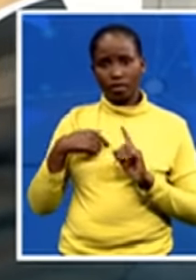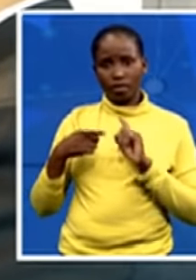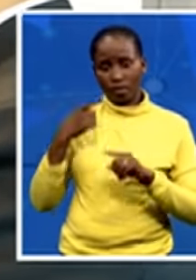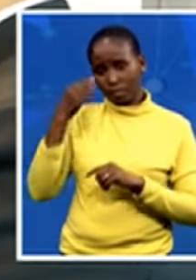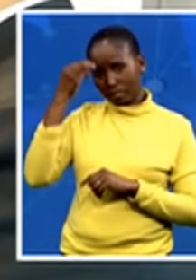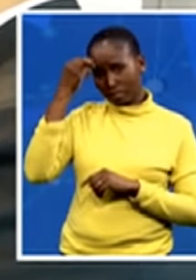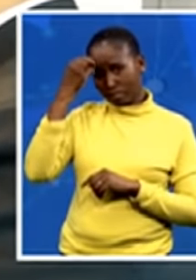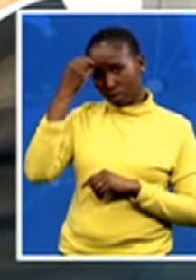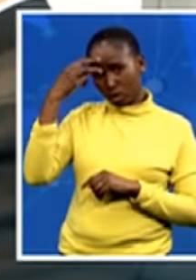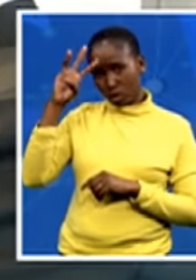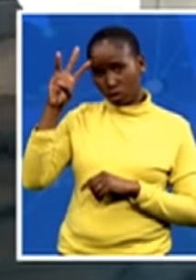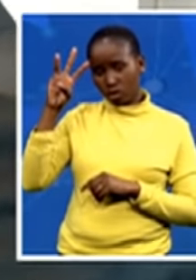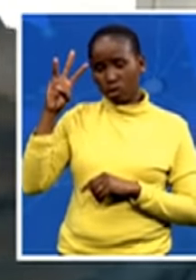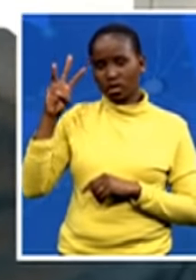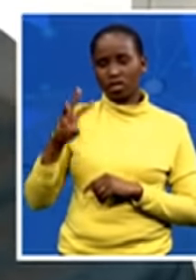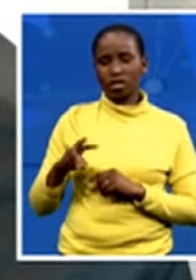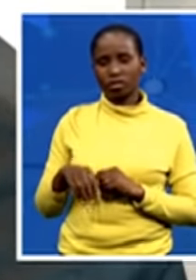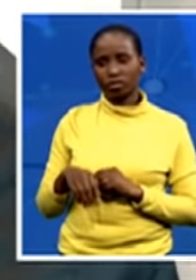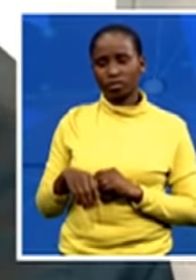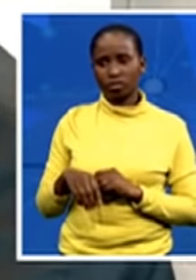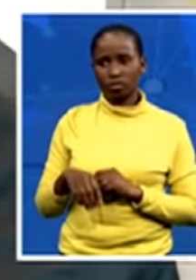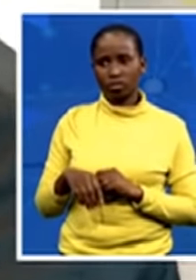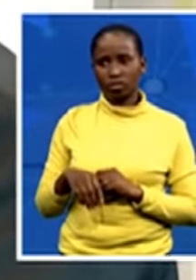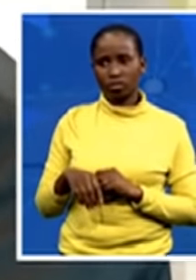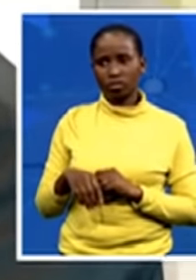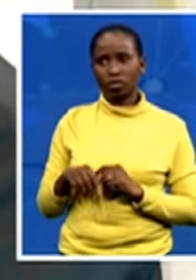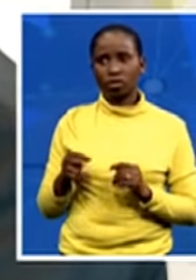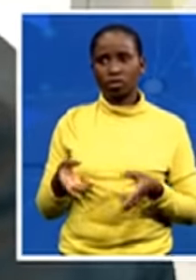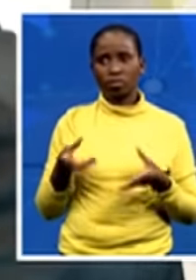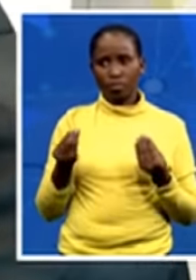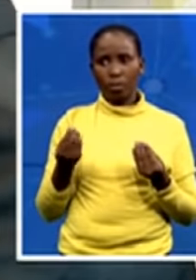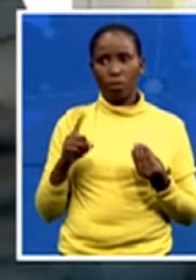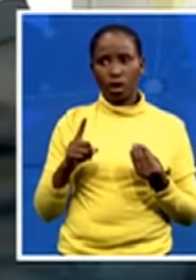the day when you're supposed to be at